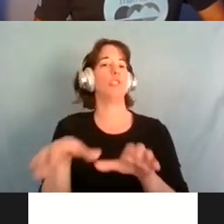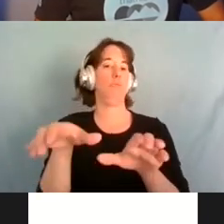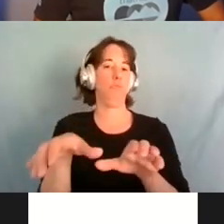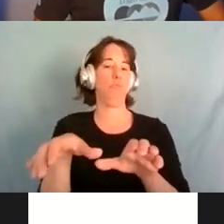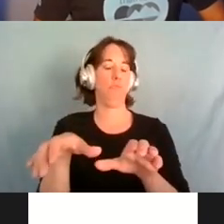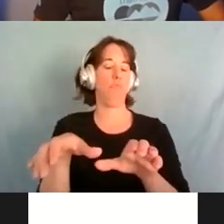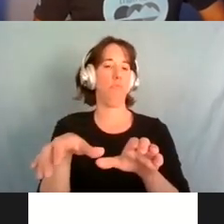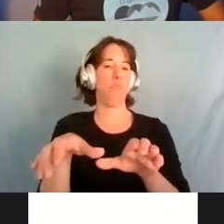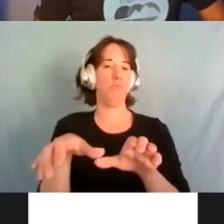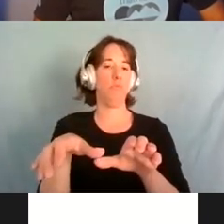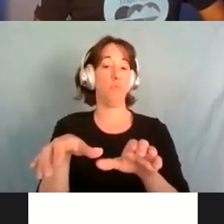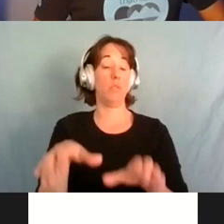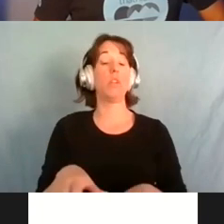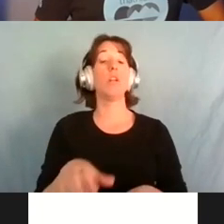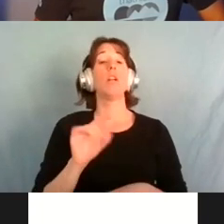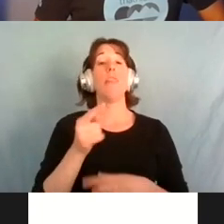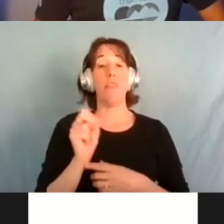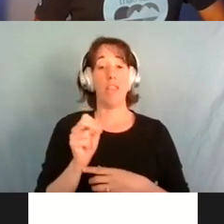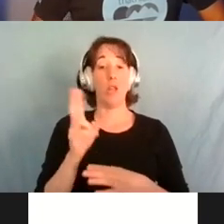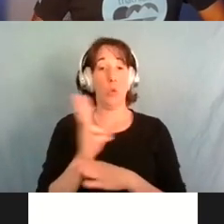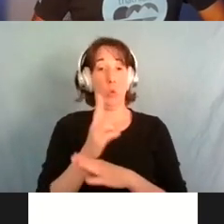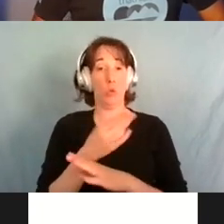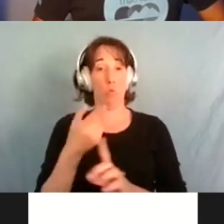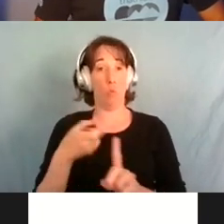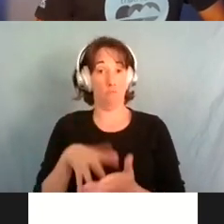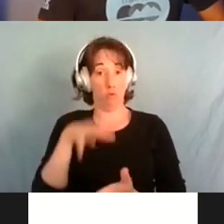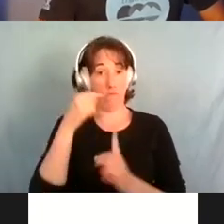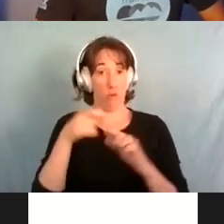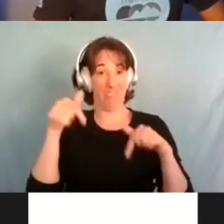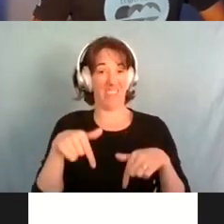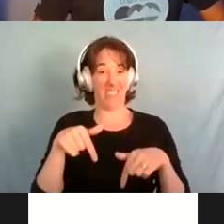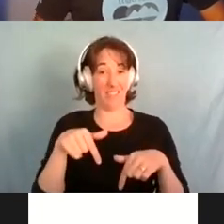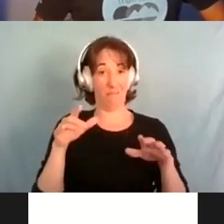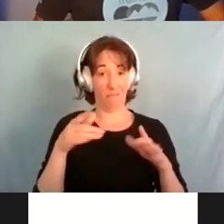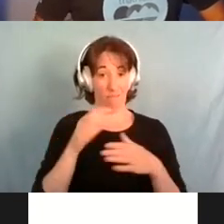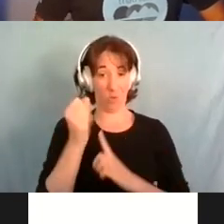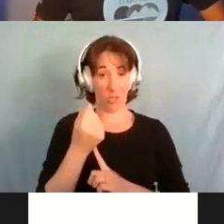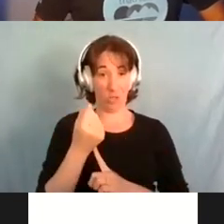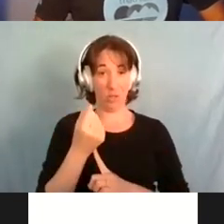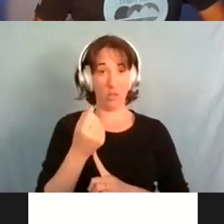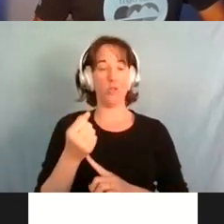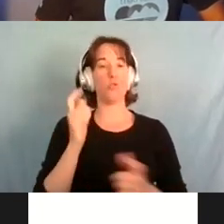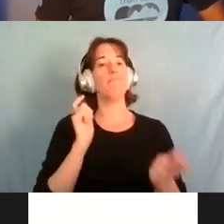It will then use what it learns from this to revise its policy.